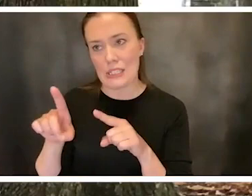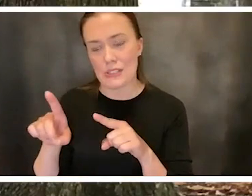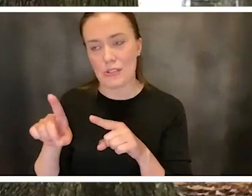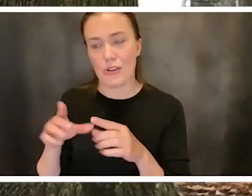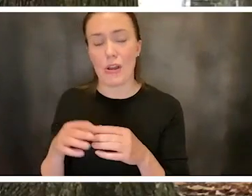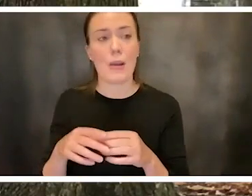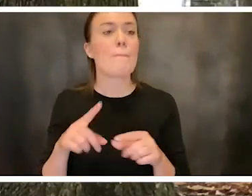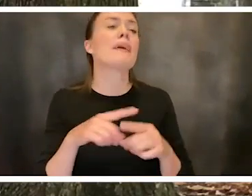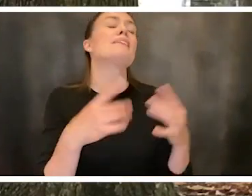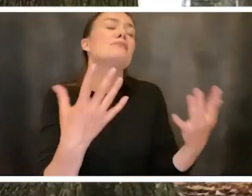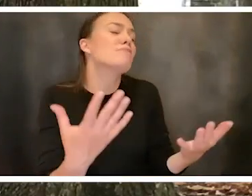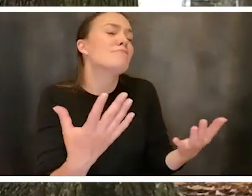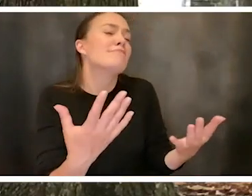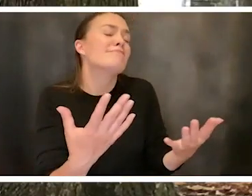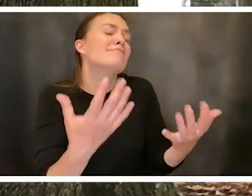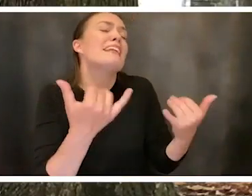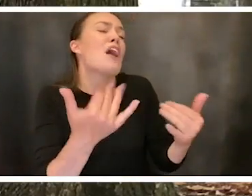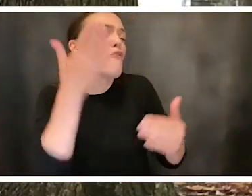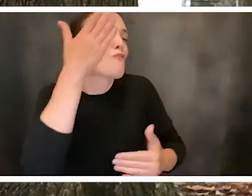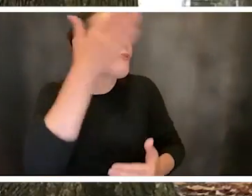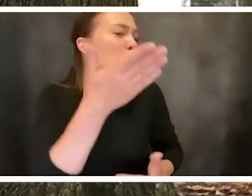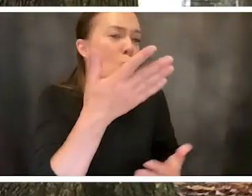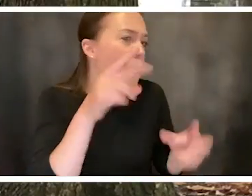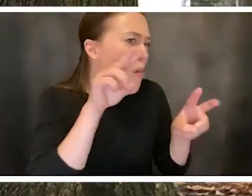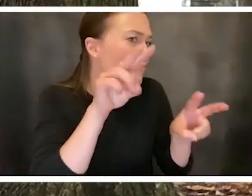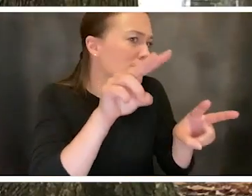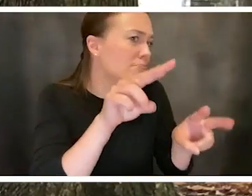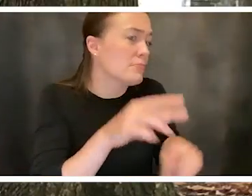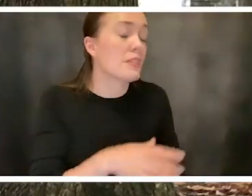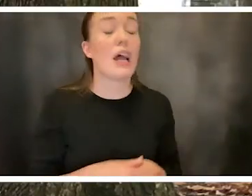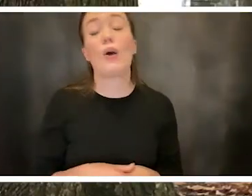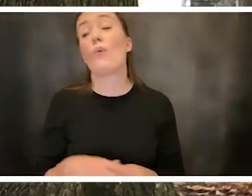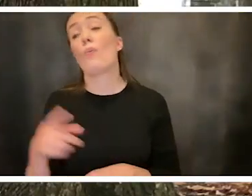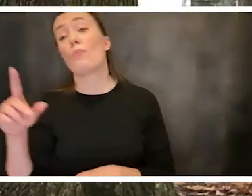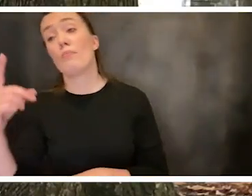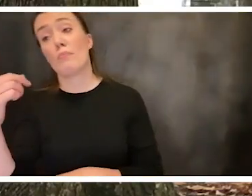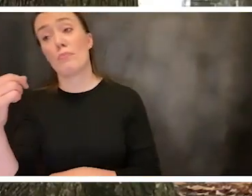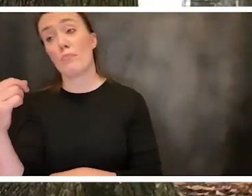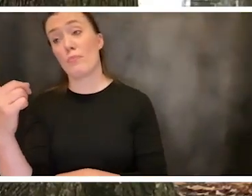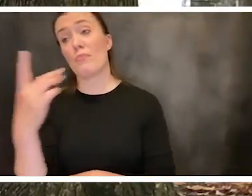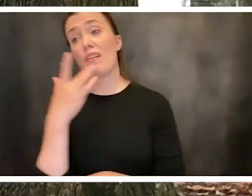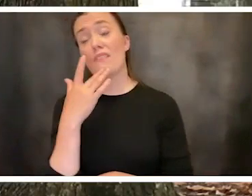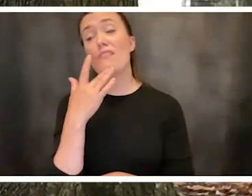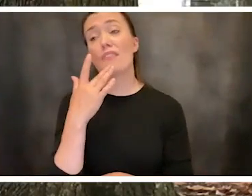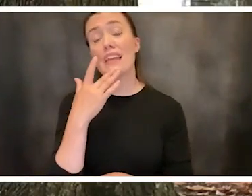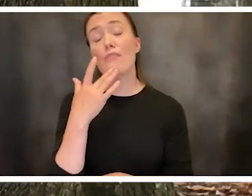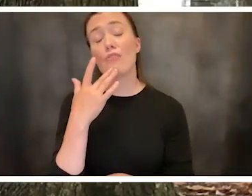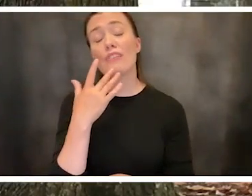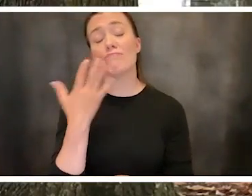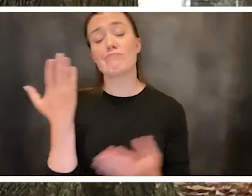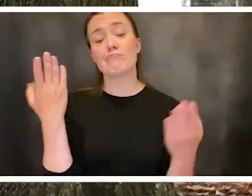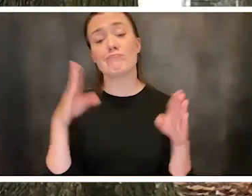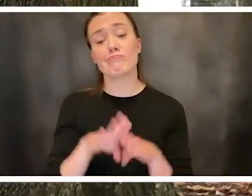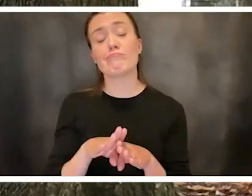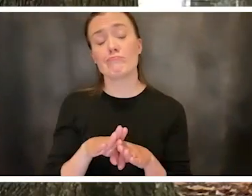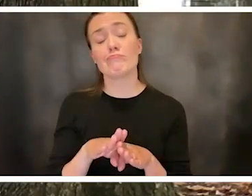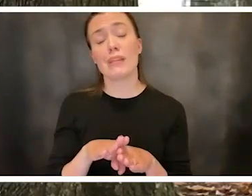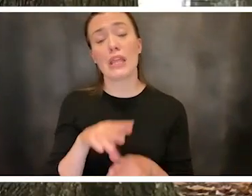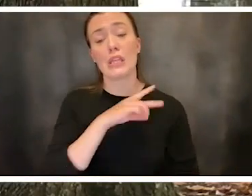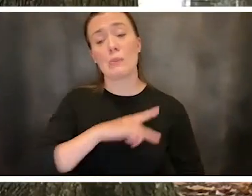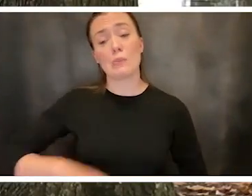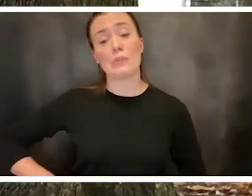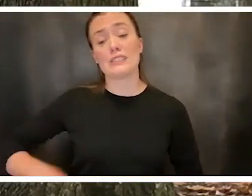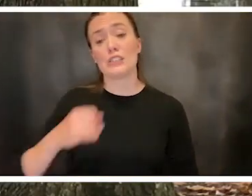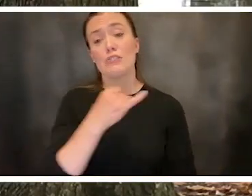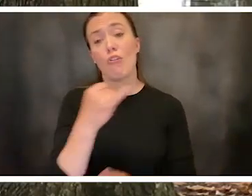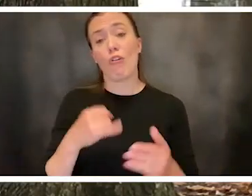we so, can you know, one of my favorites is closed down now, and that's the Princeton University Art Museum. It's what a fantastic resource with a really